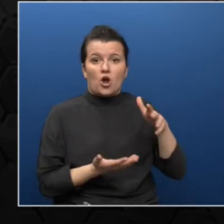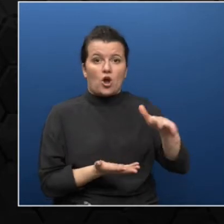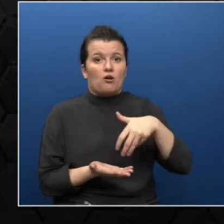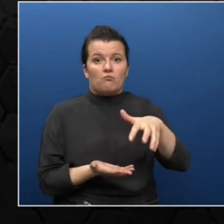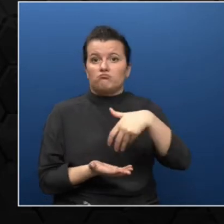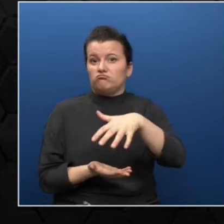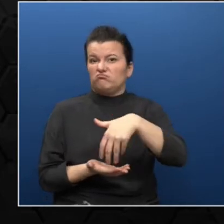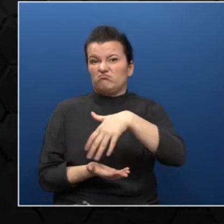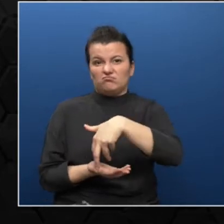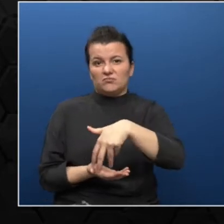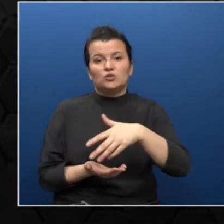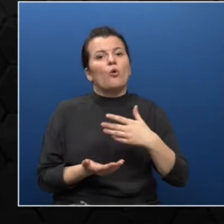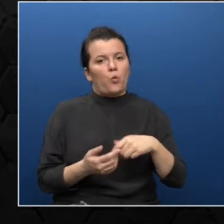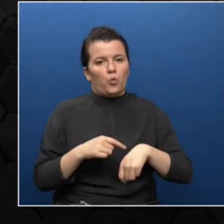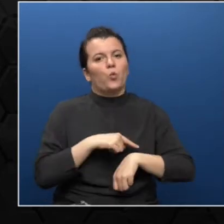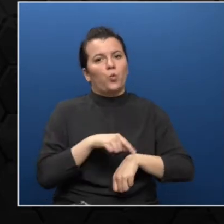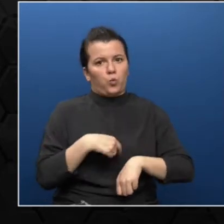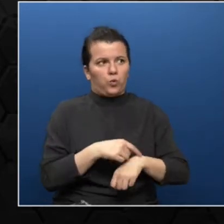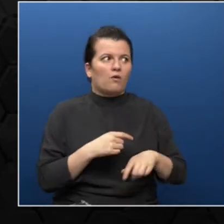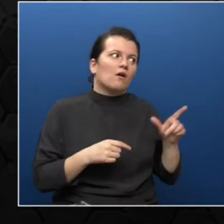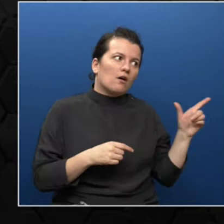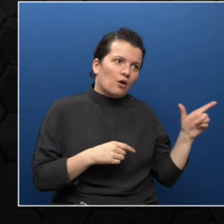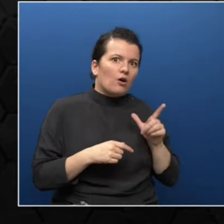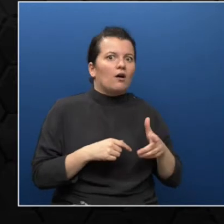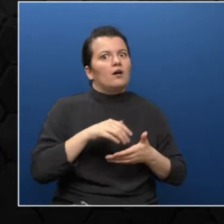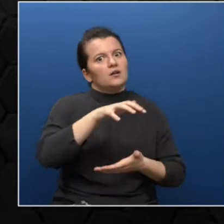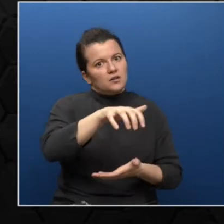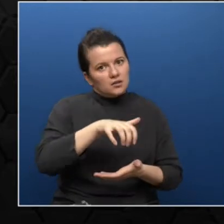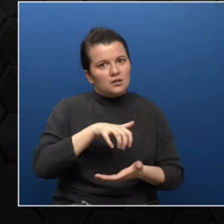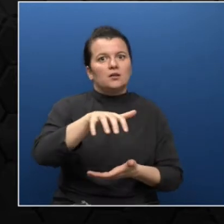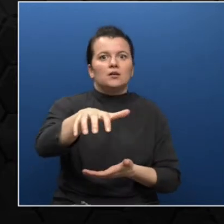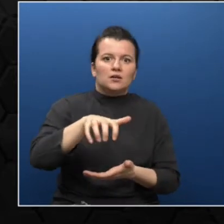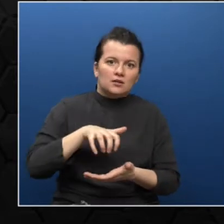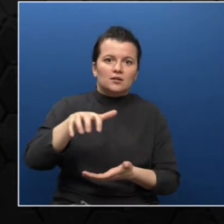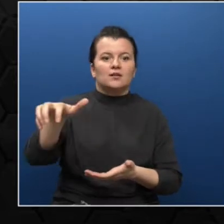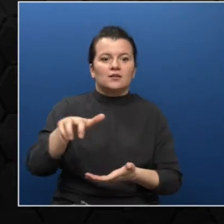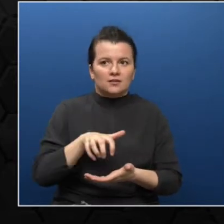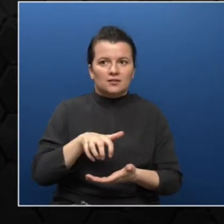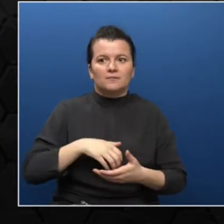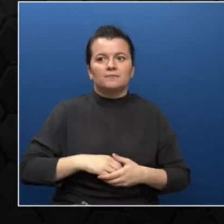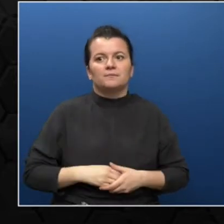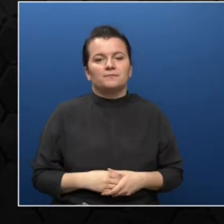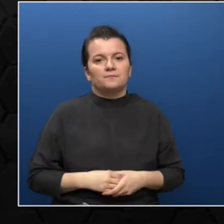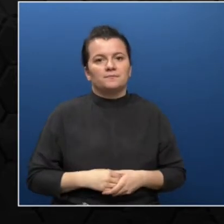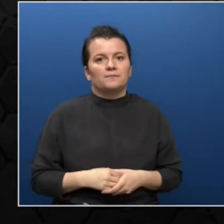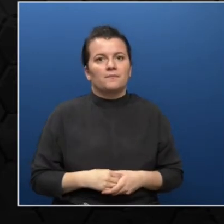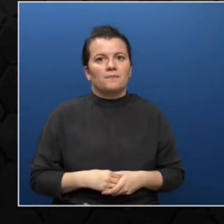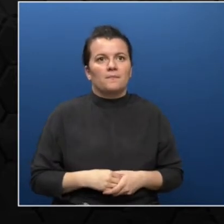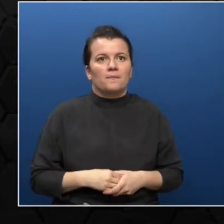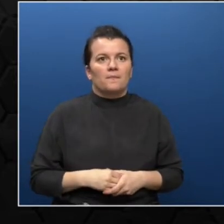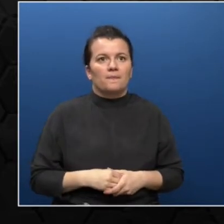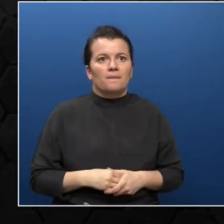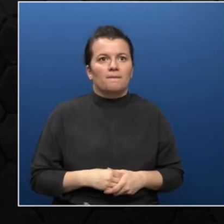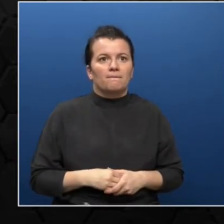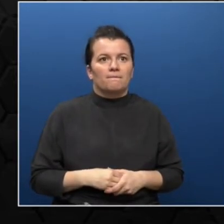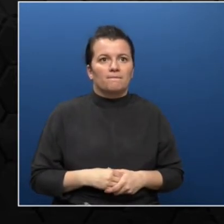have big enough I can't say big enough because the model, McKenna will talk